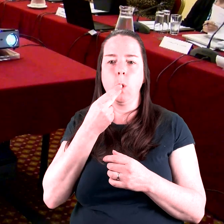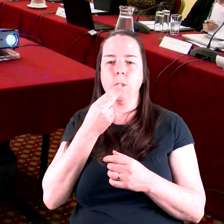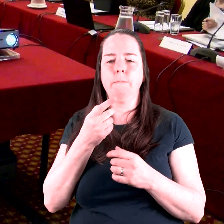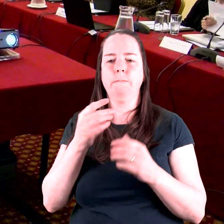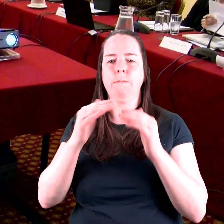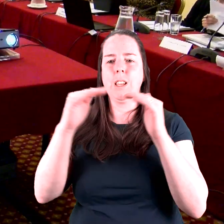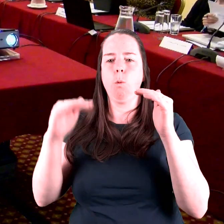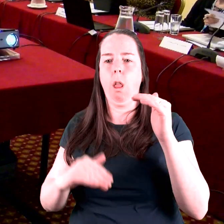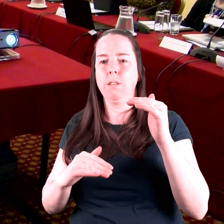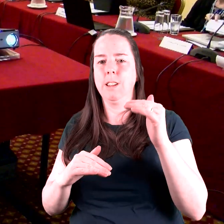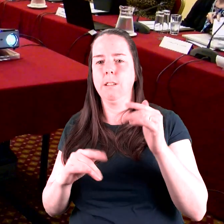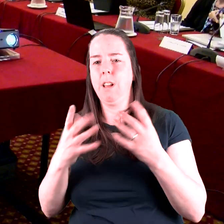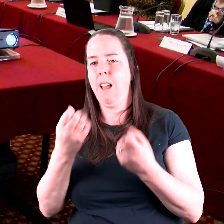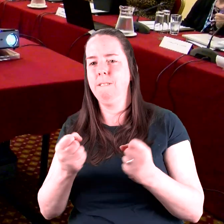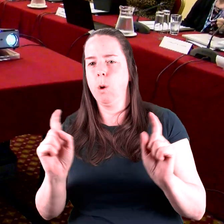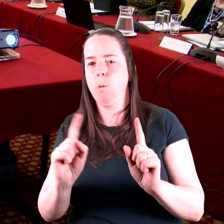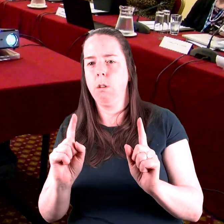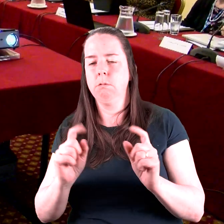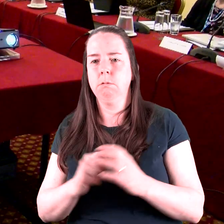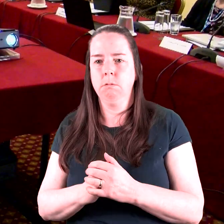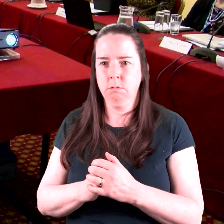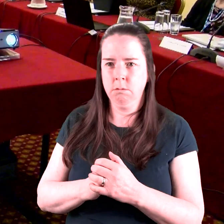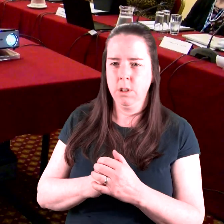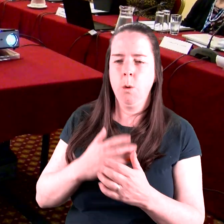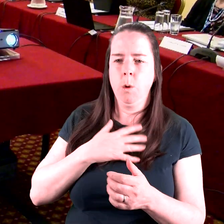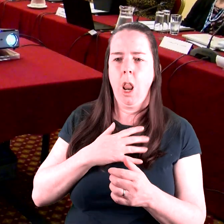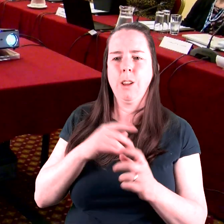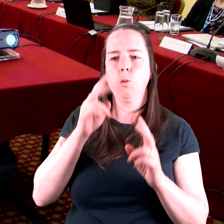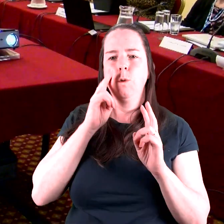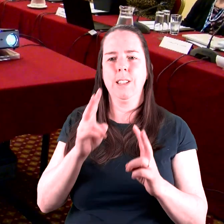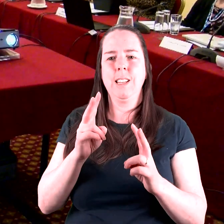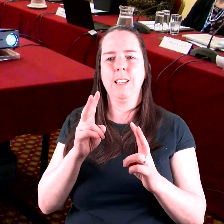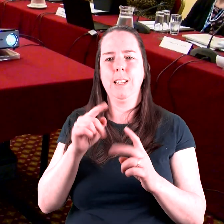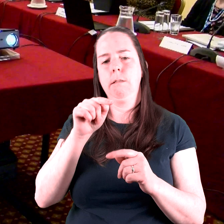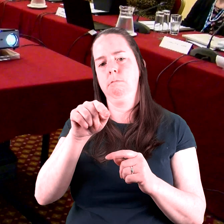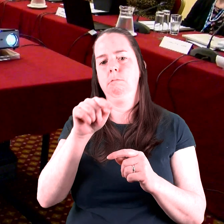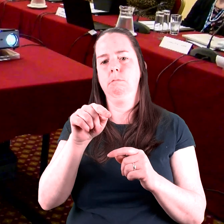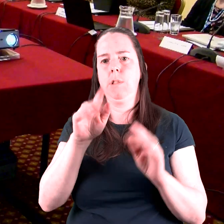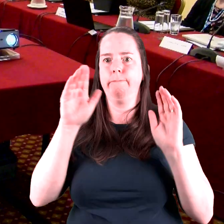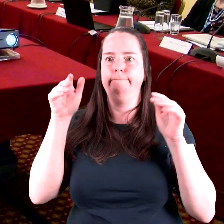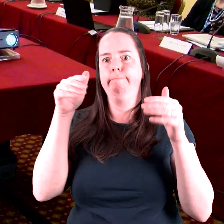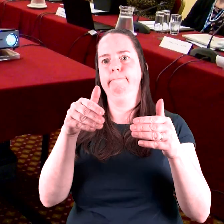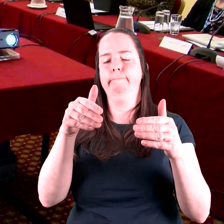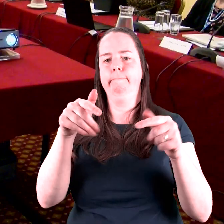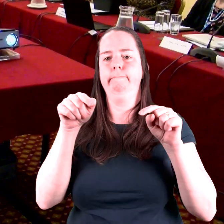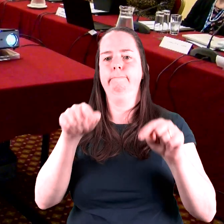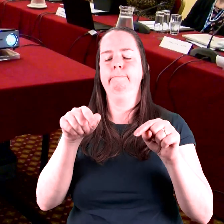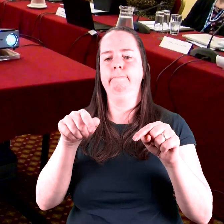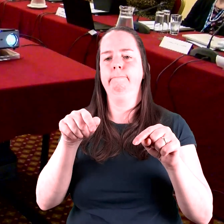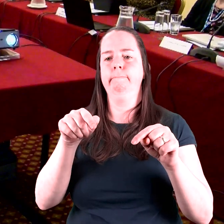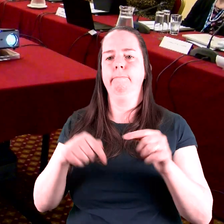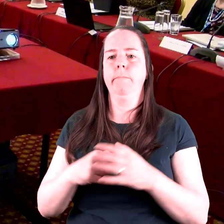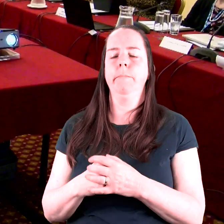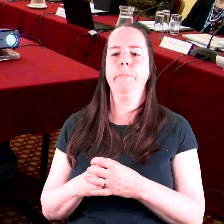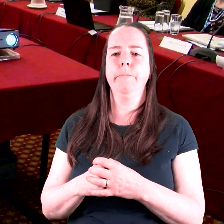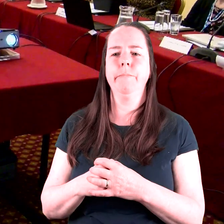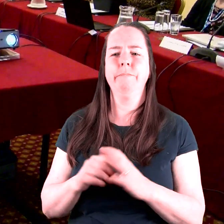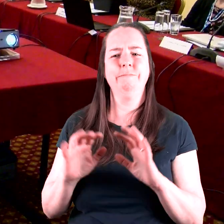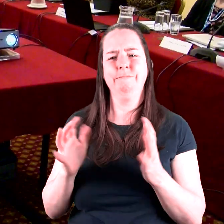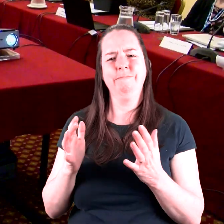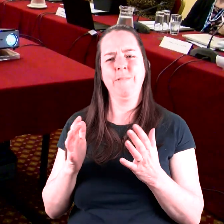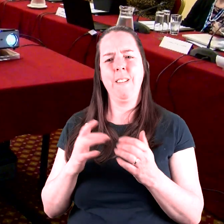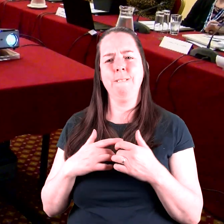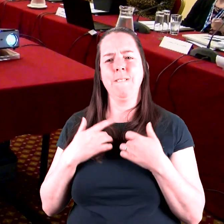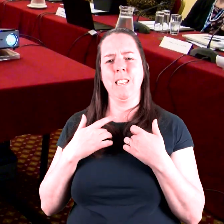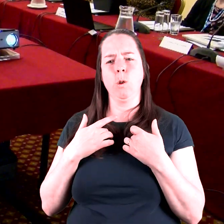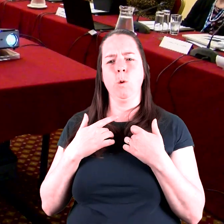smoking and inequalities, and so I would like to see that front and centre, and it is in the forward, and